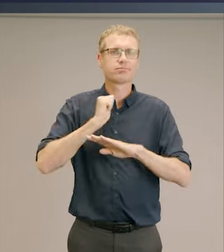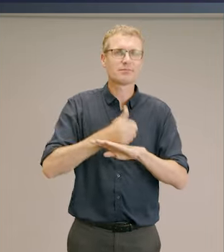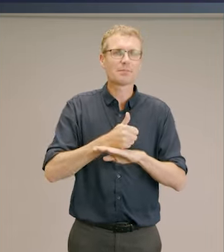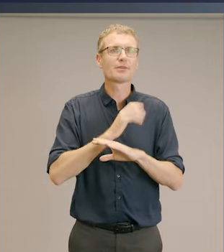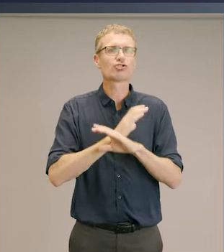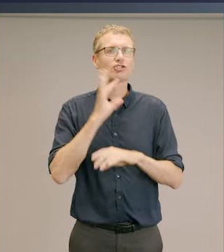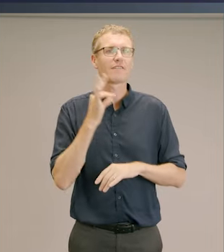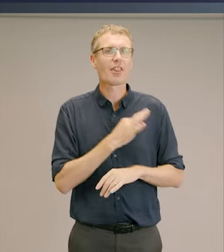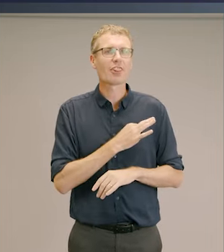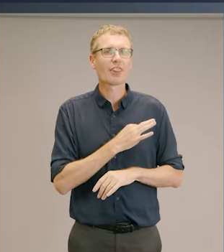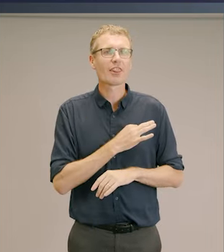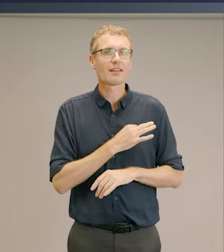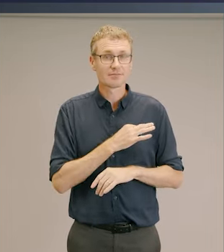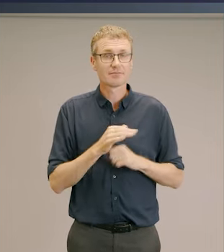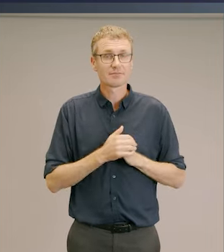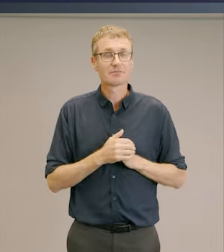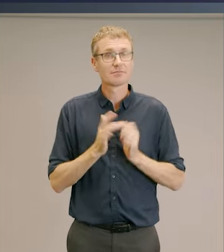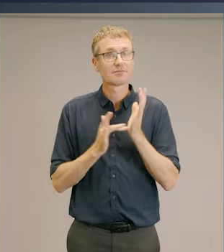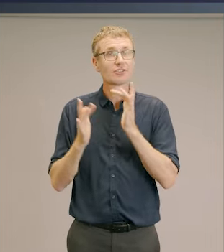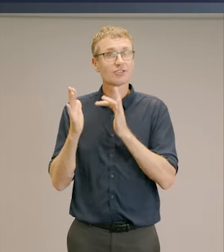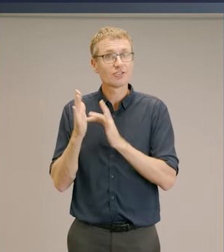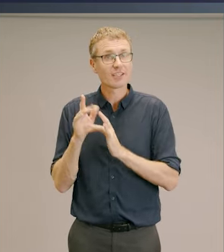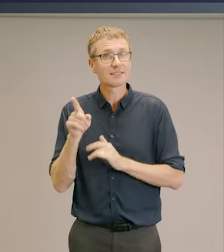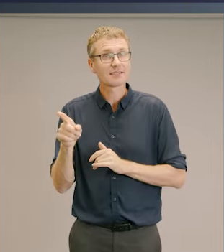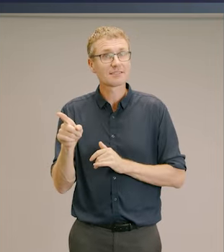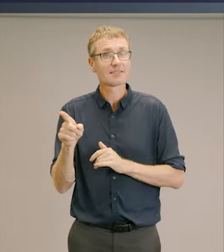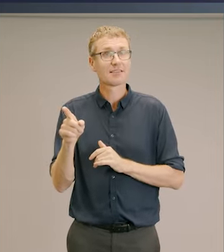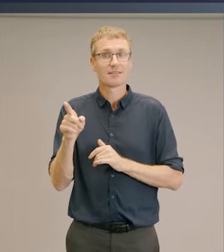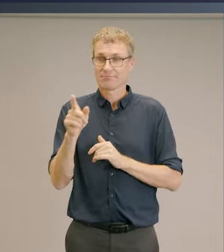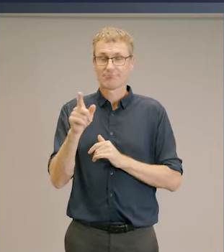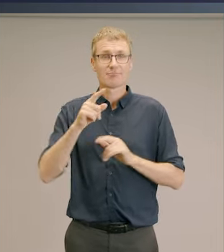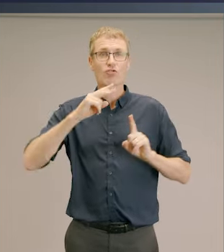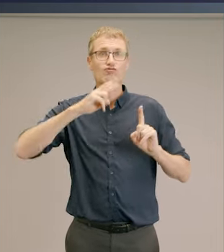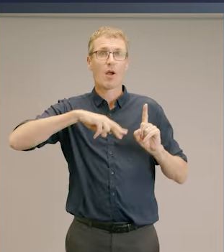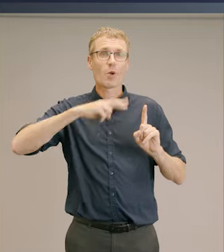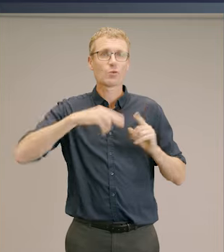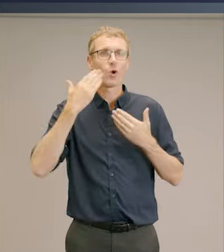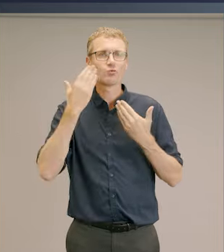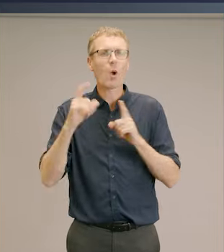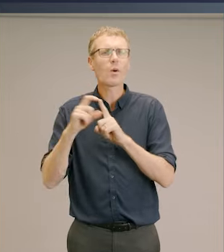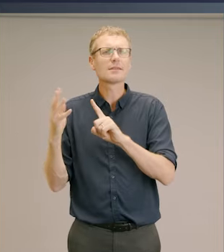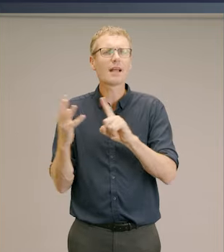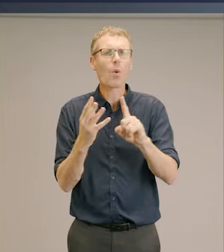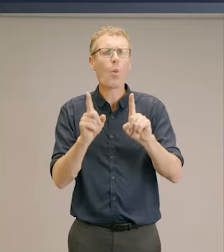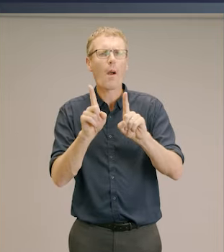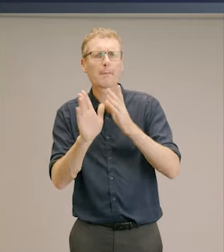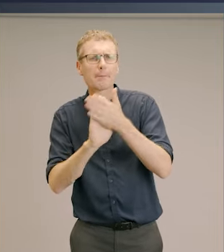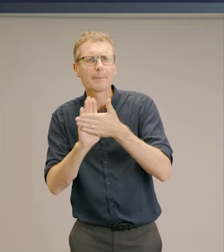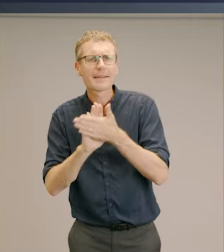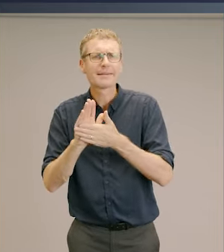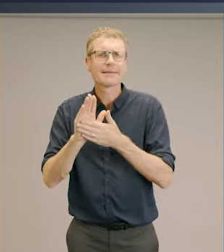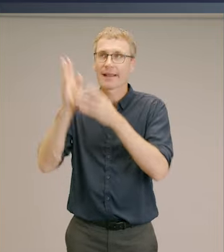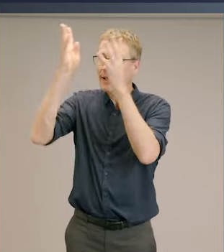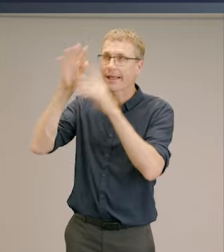faith is born out of. And once again, Jesus led the way in this. He showed the disciples how to live a